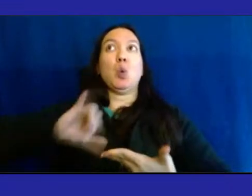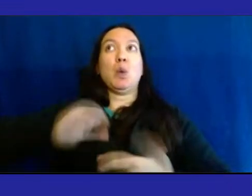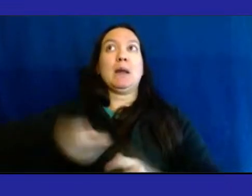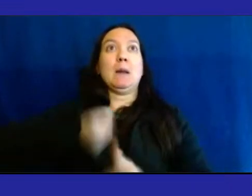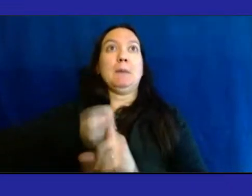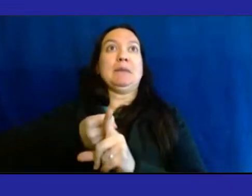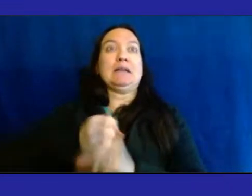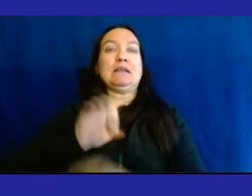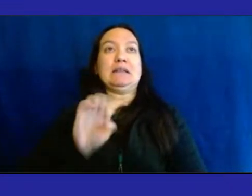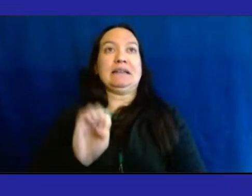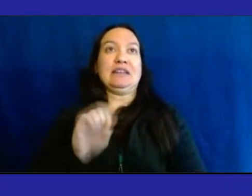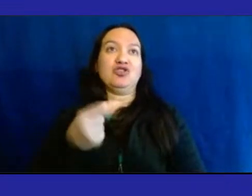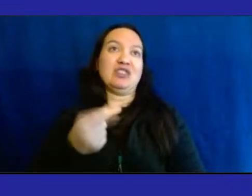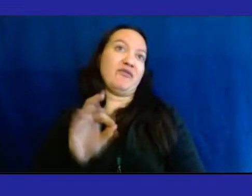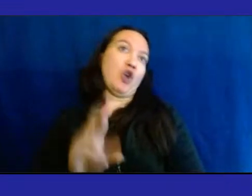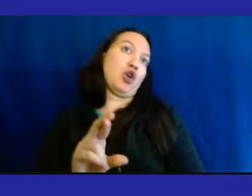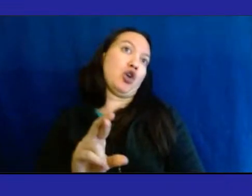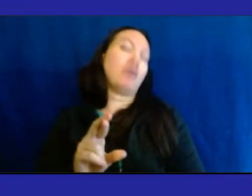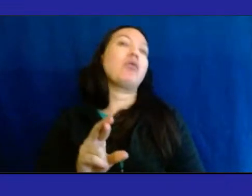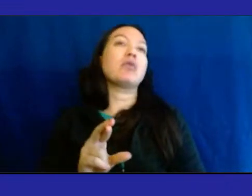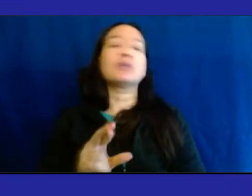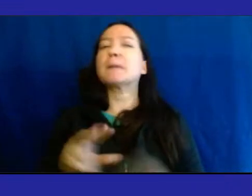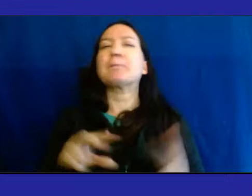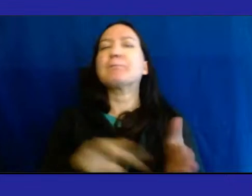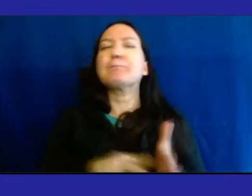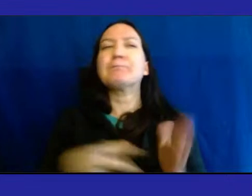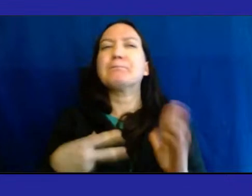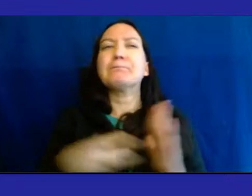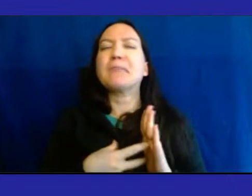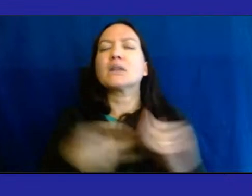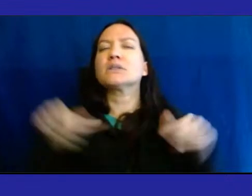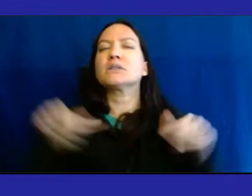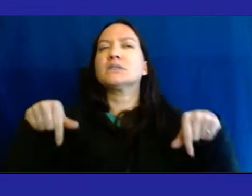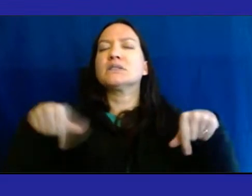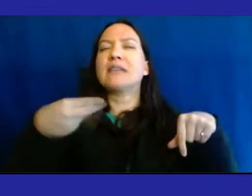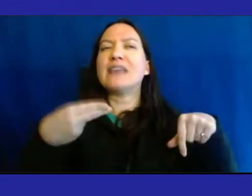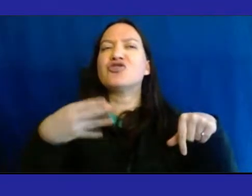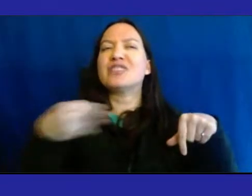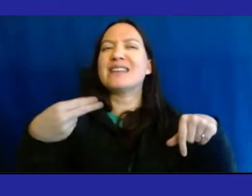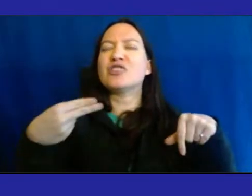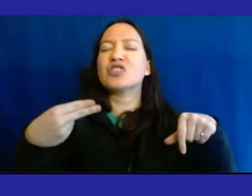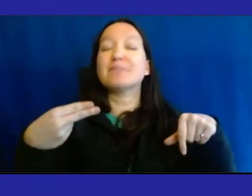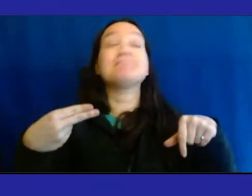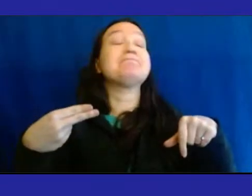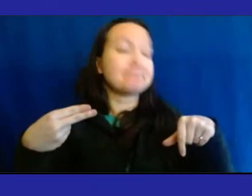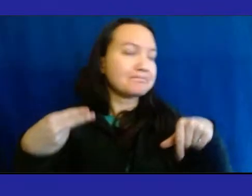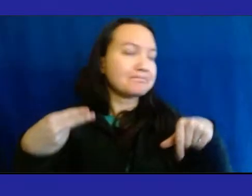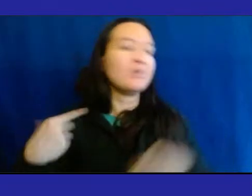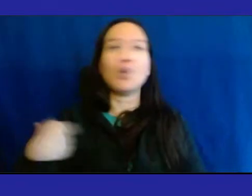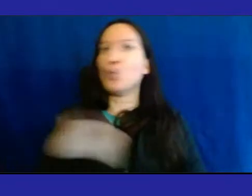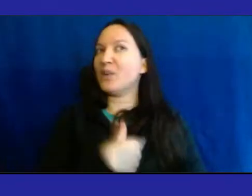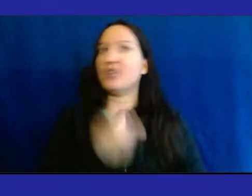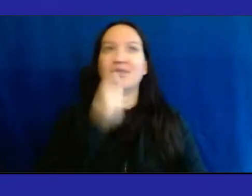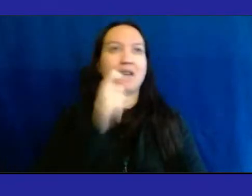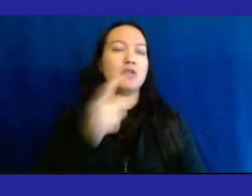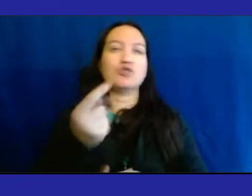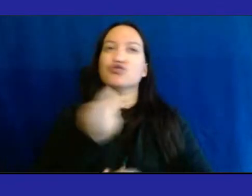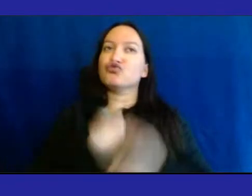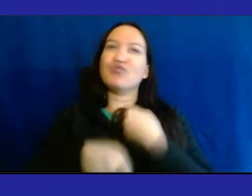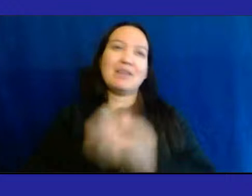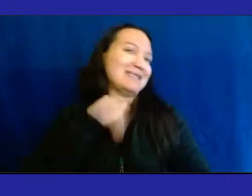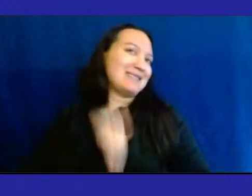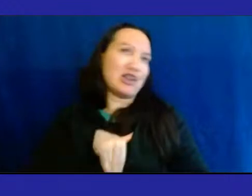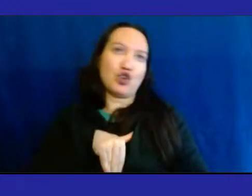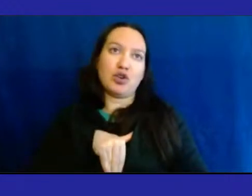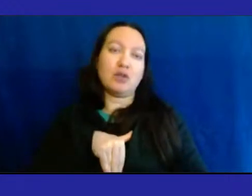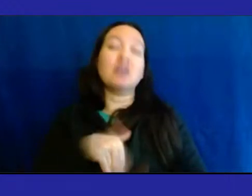EGFR. So what does this mean for H&H? Since H&H is not a transplant center, we're limited